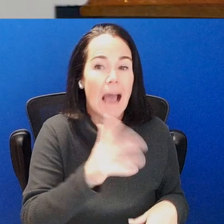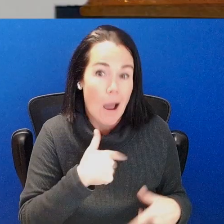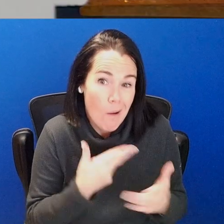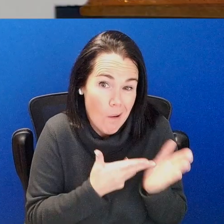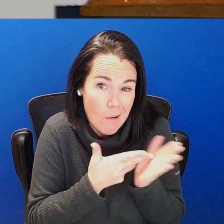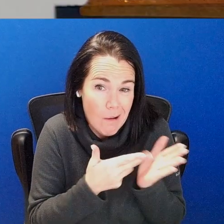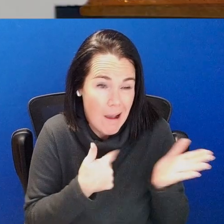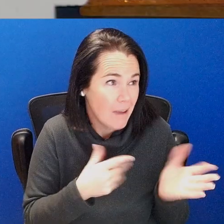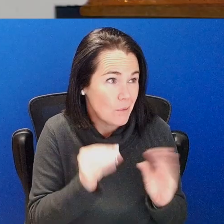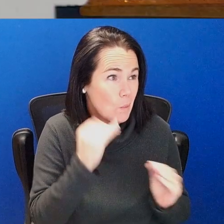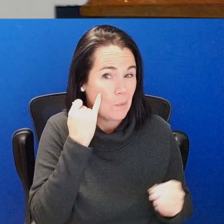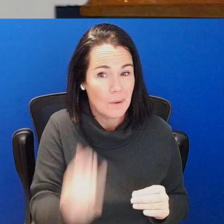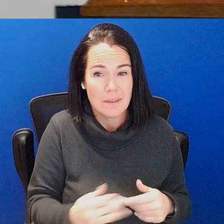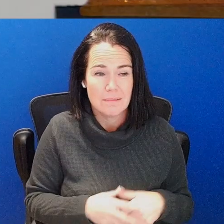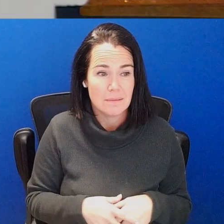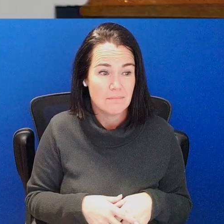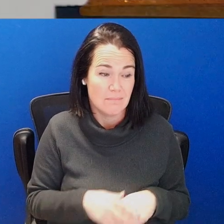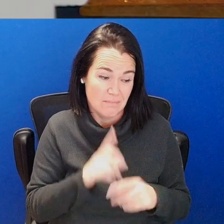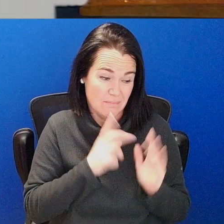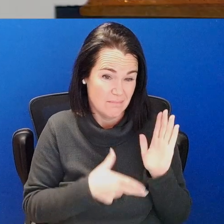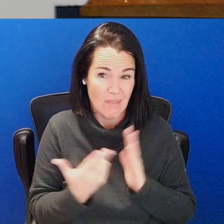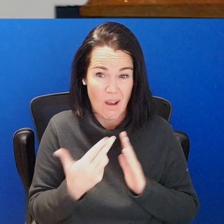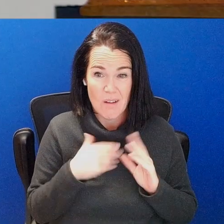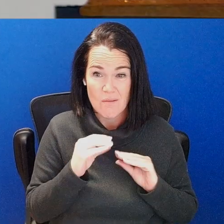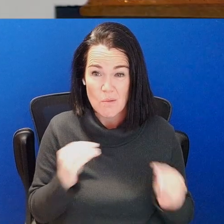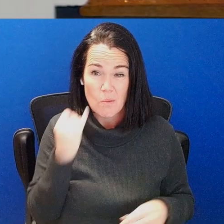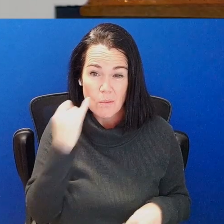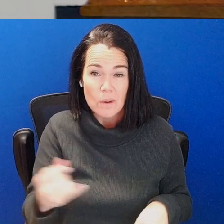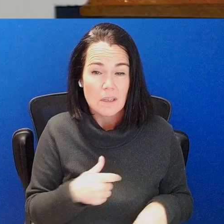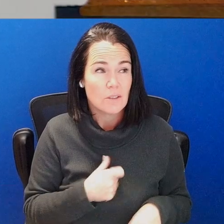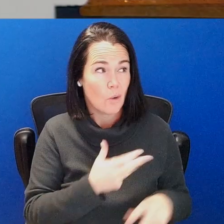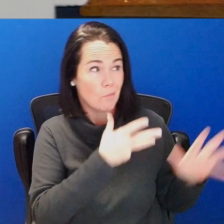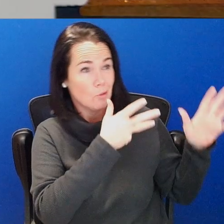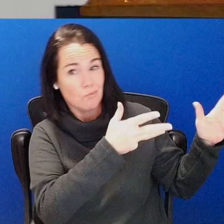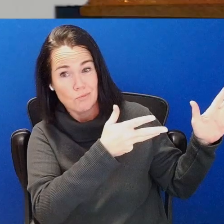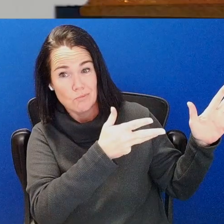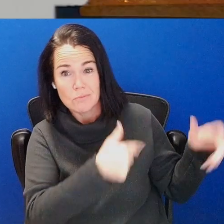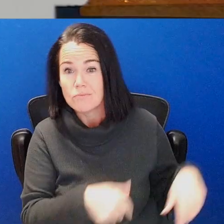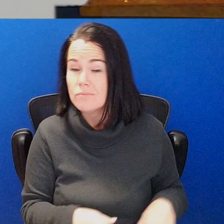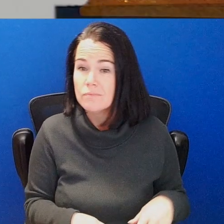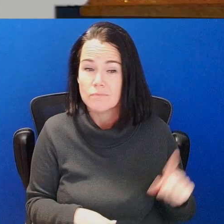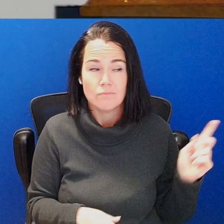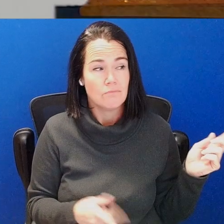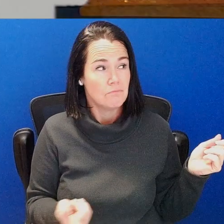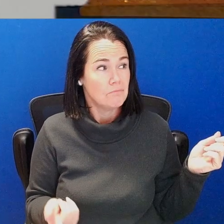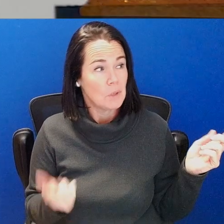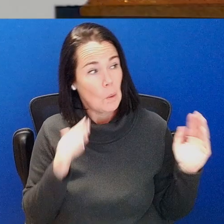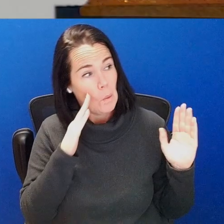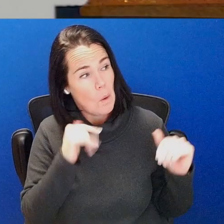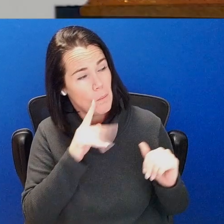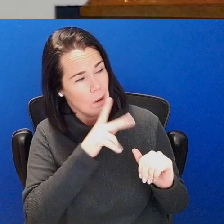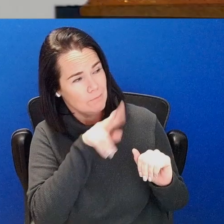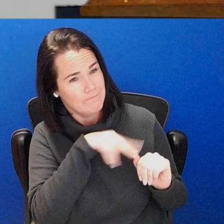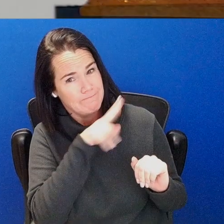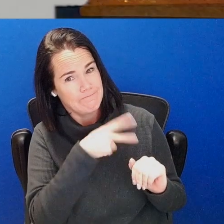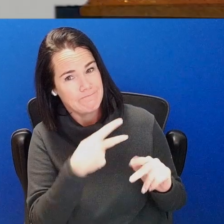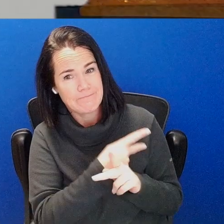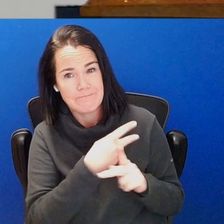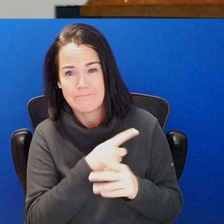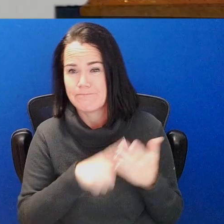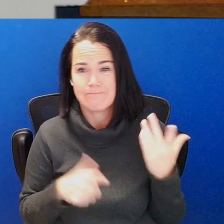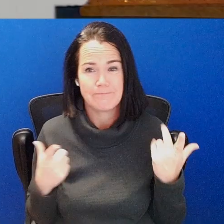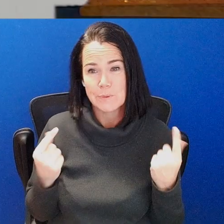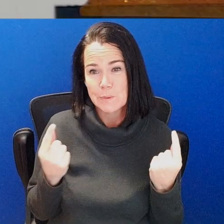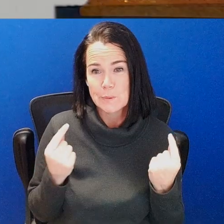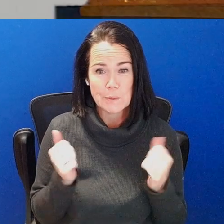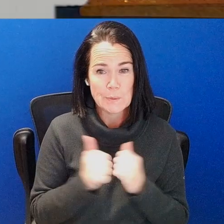no idea. I just have no idea. So it's gonna sit there for a hot minute, and hopefully I will figure out